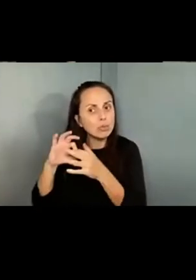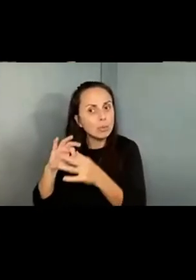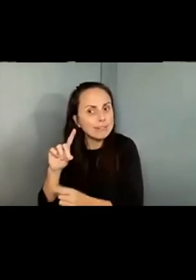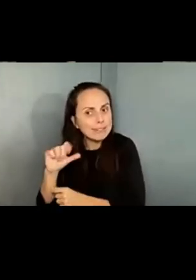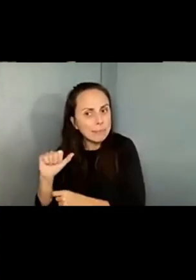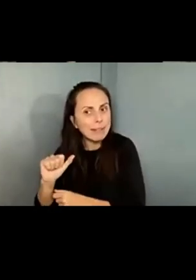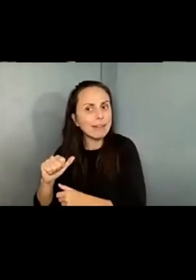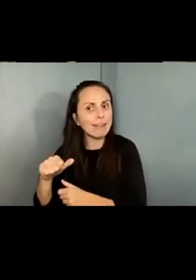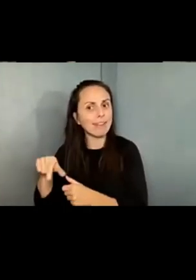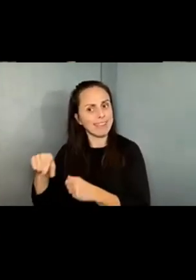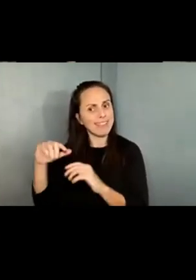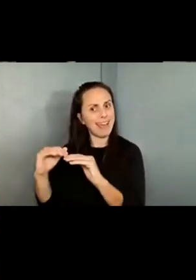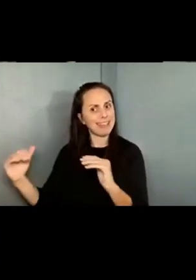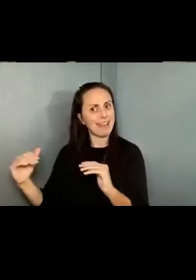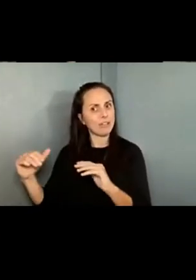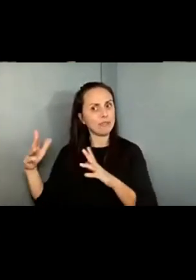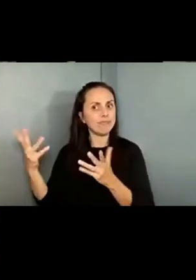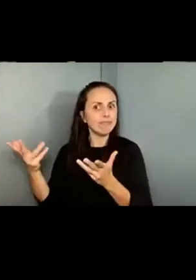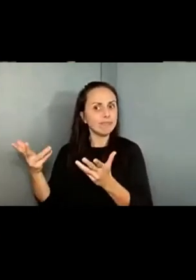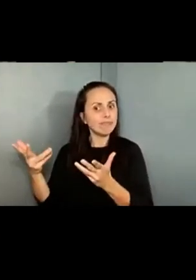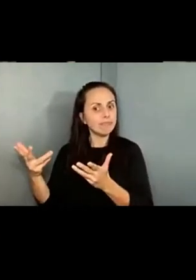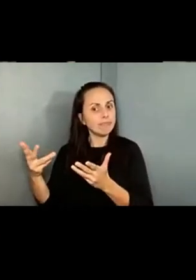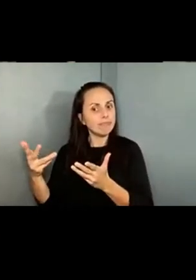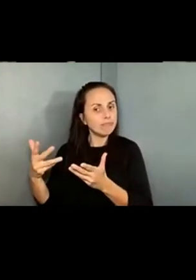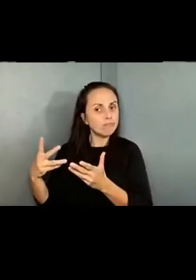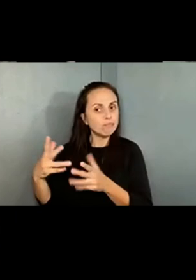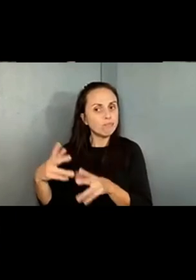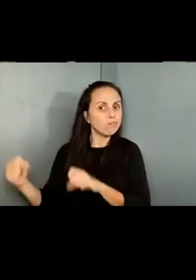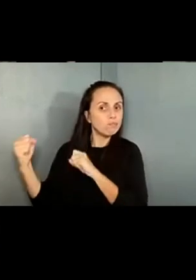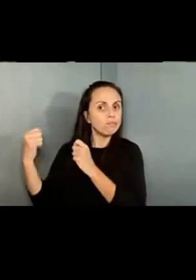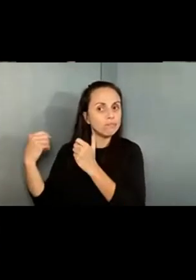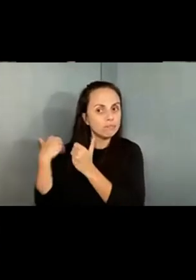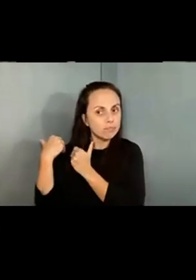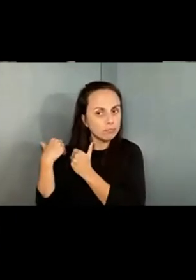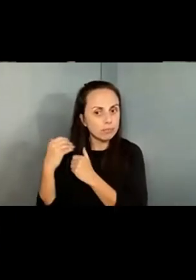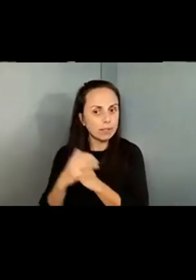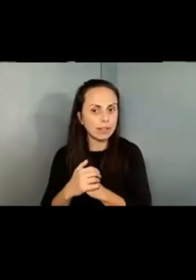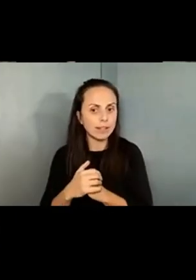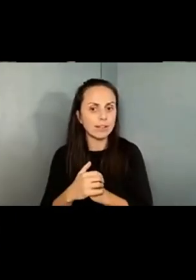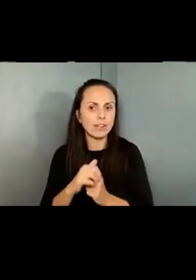of disability forward at a level where they're considered early